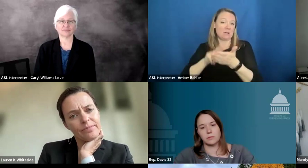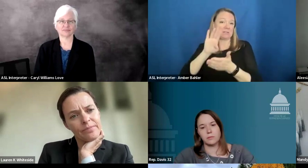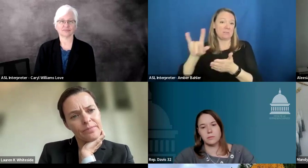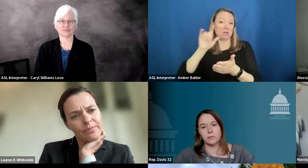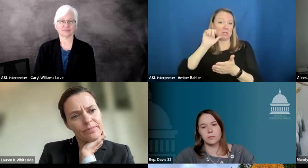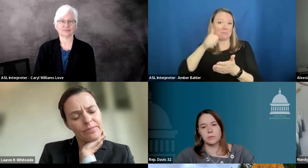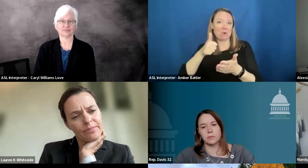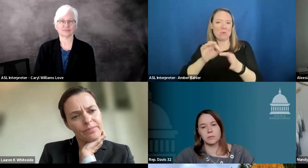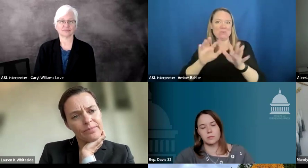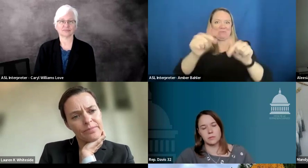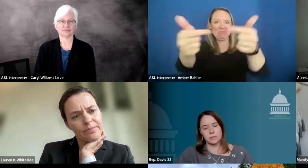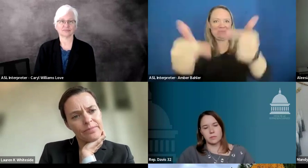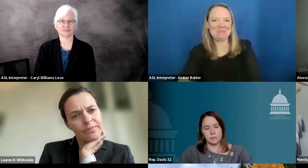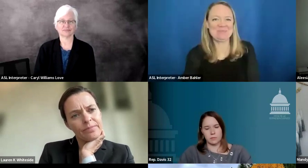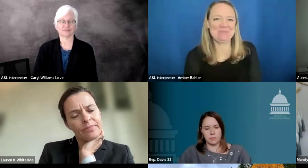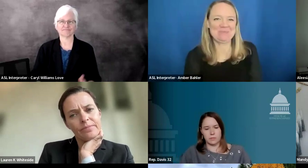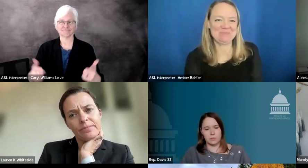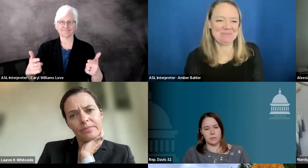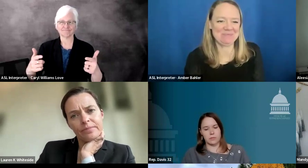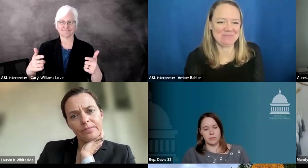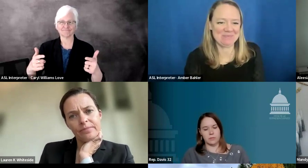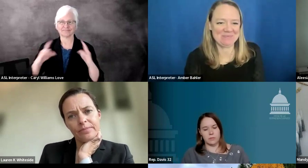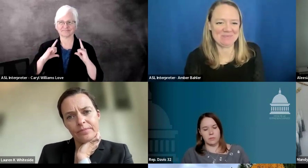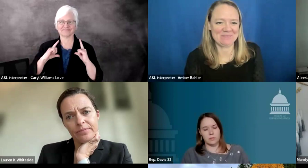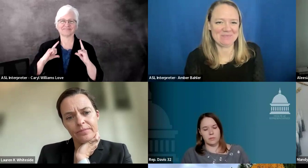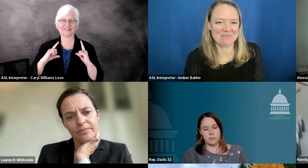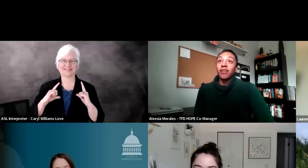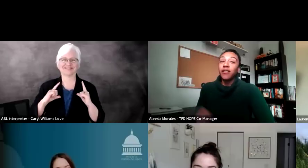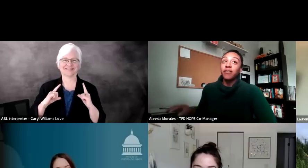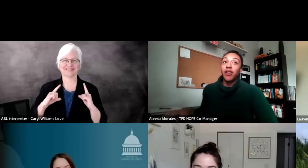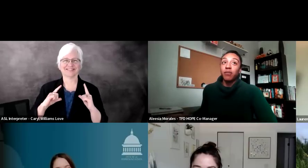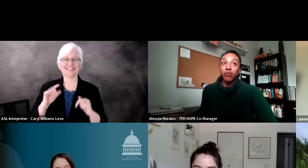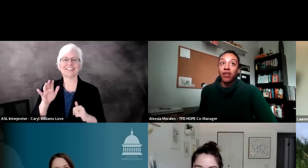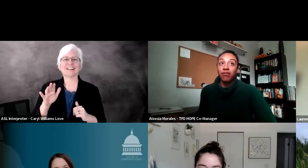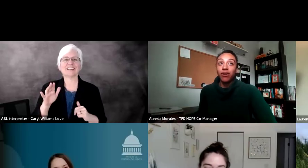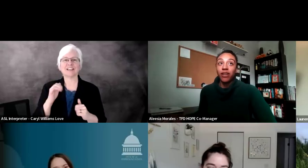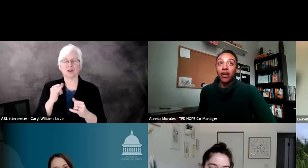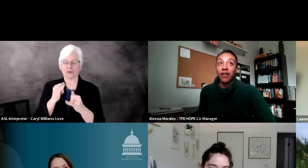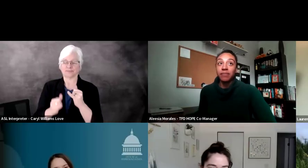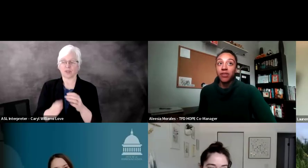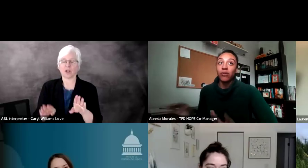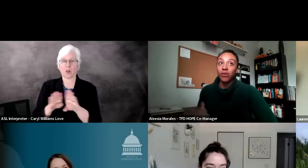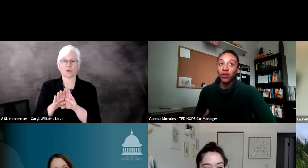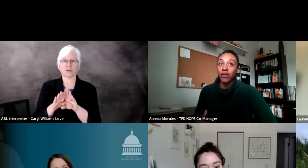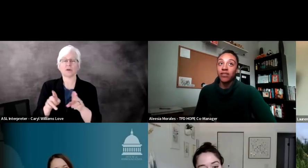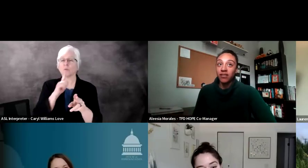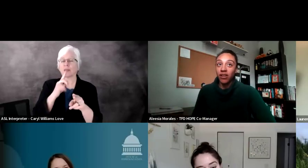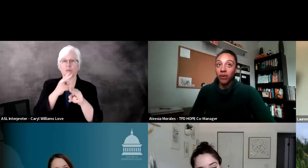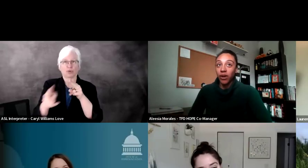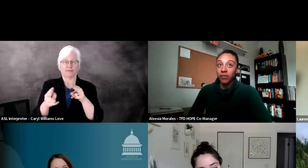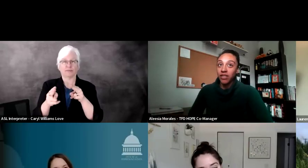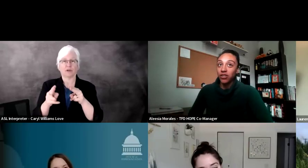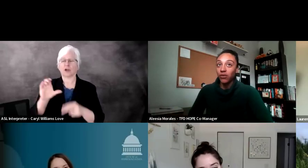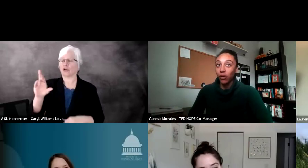Thank you, Representative Davis. And then in closing, just a very brief. So the CRIS